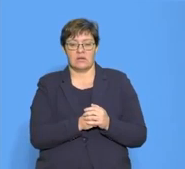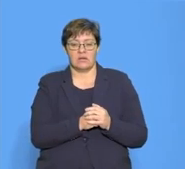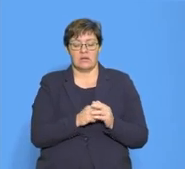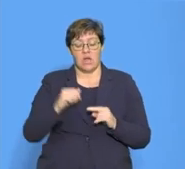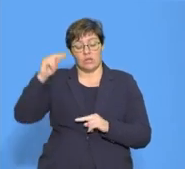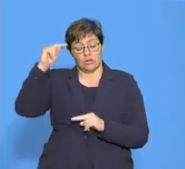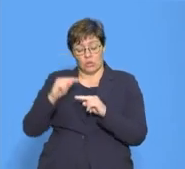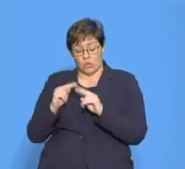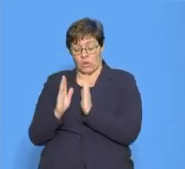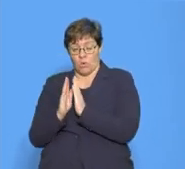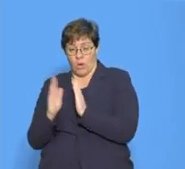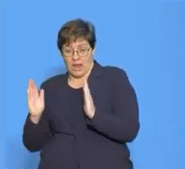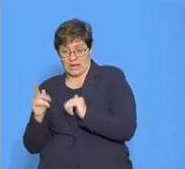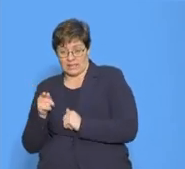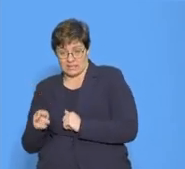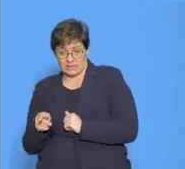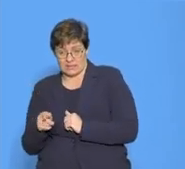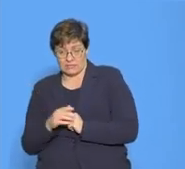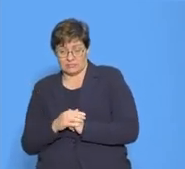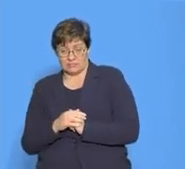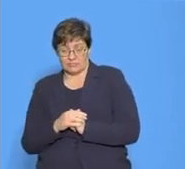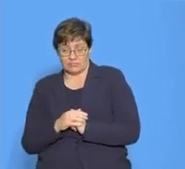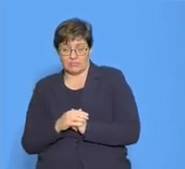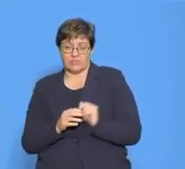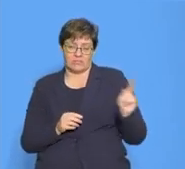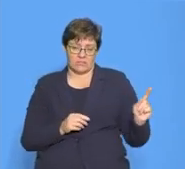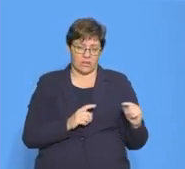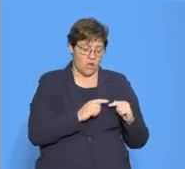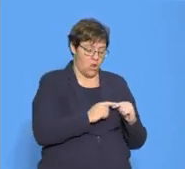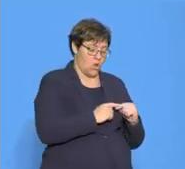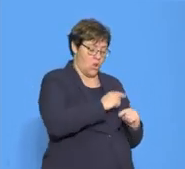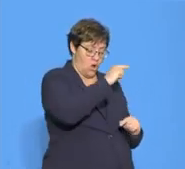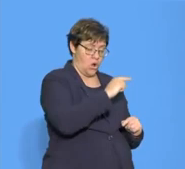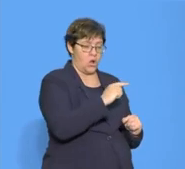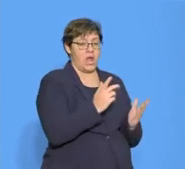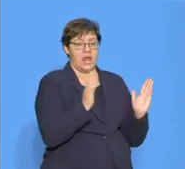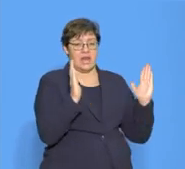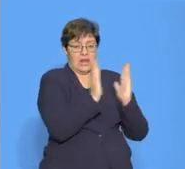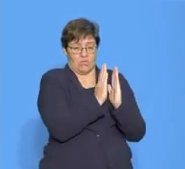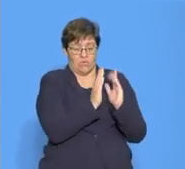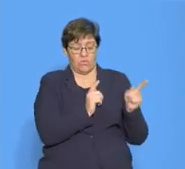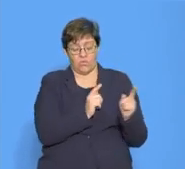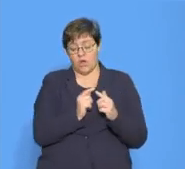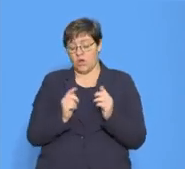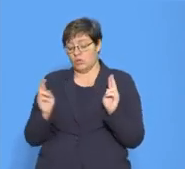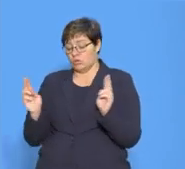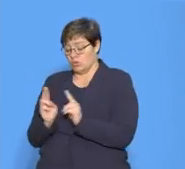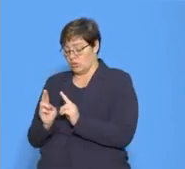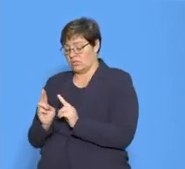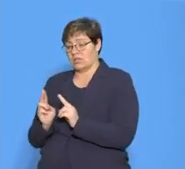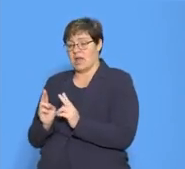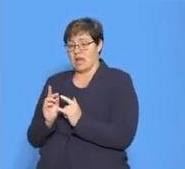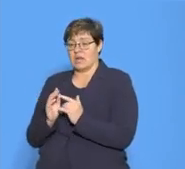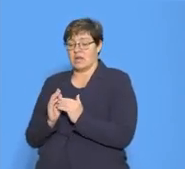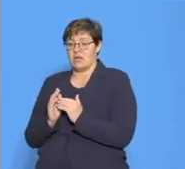the differences, we say shorter, so it's short and wide. We must